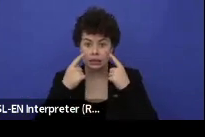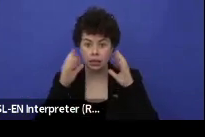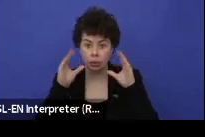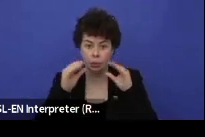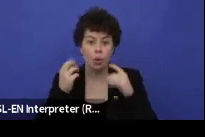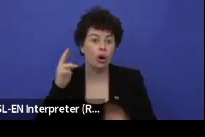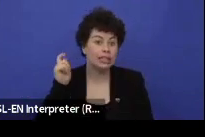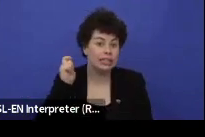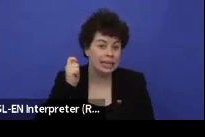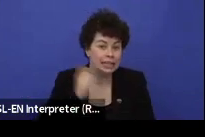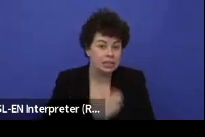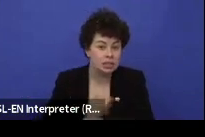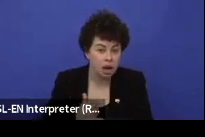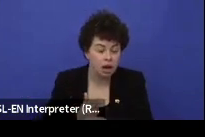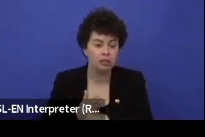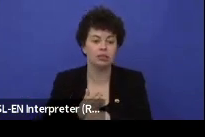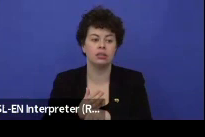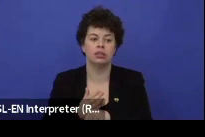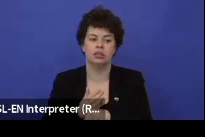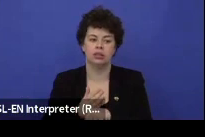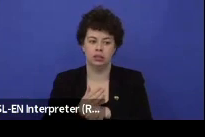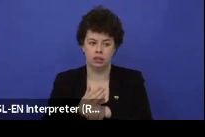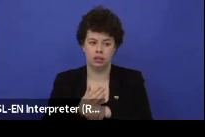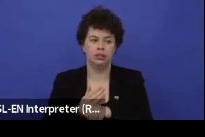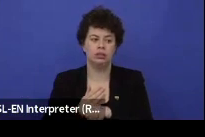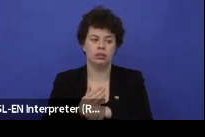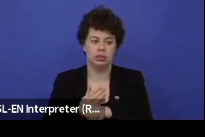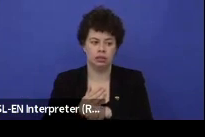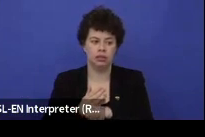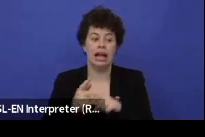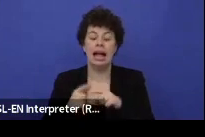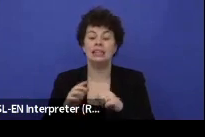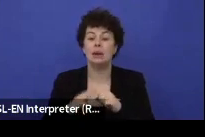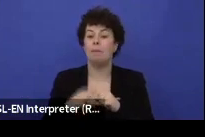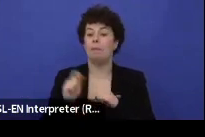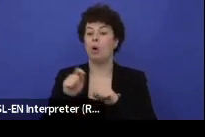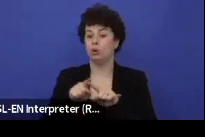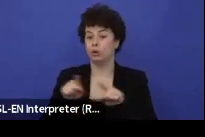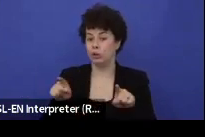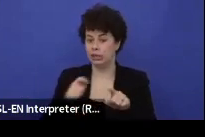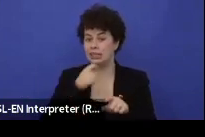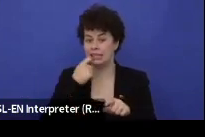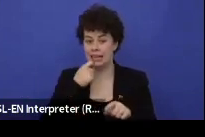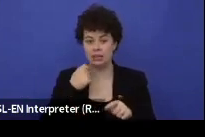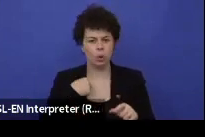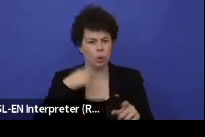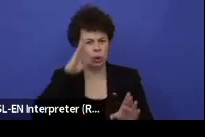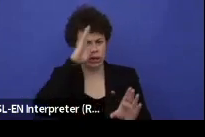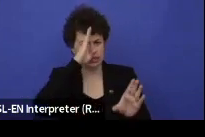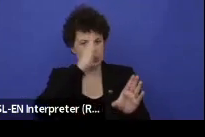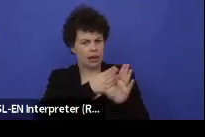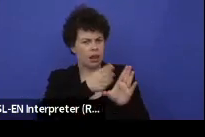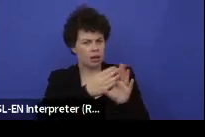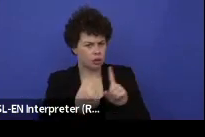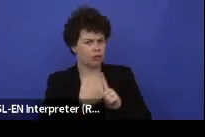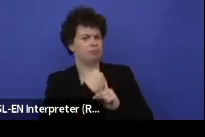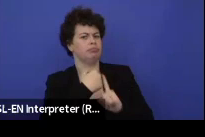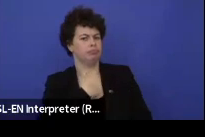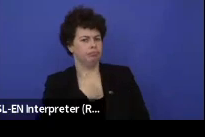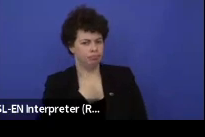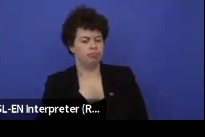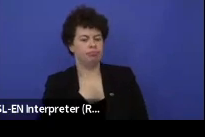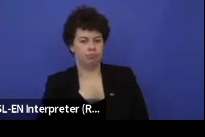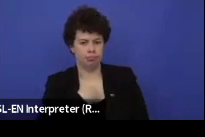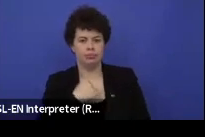tinnitus. They also, mostly though, reported the psychological symptoms as being